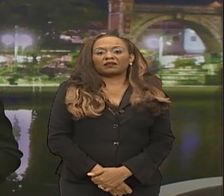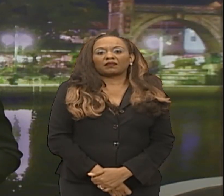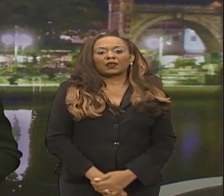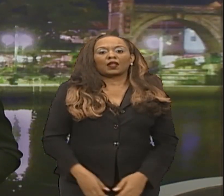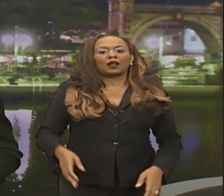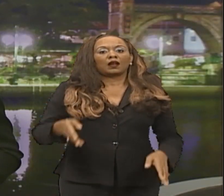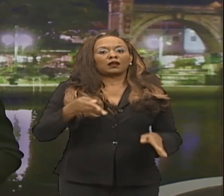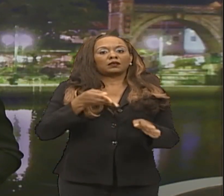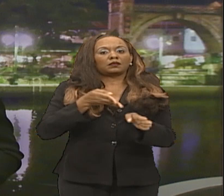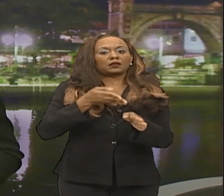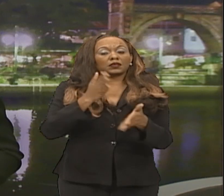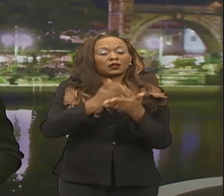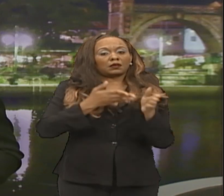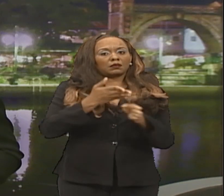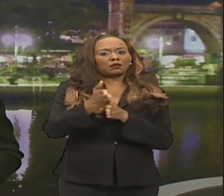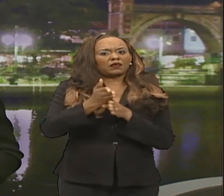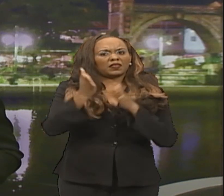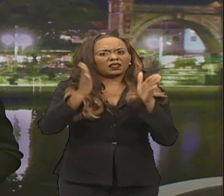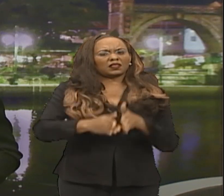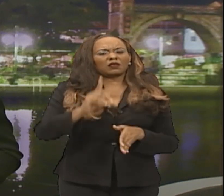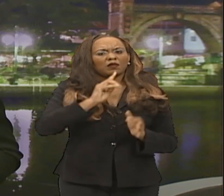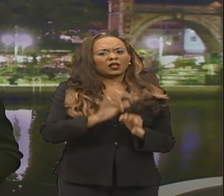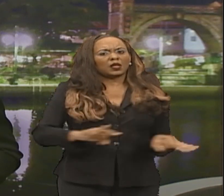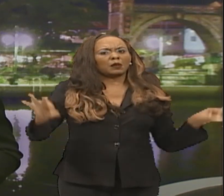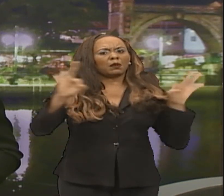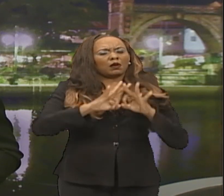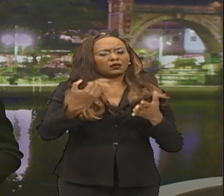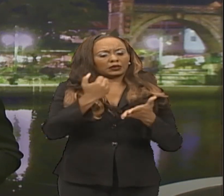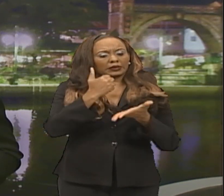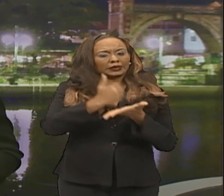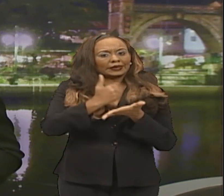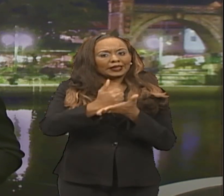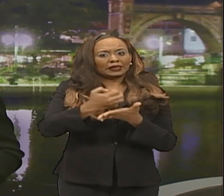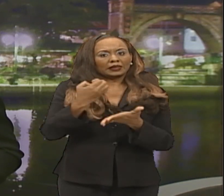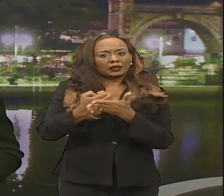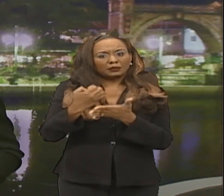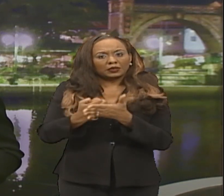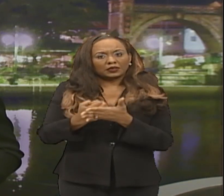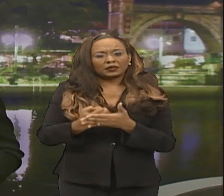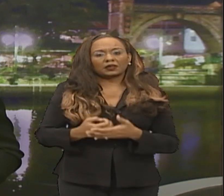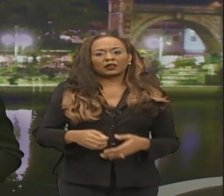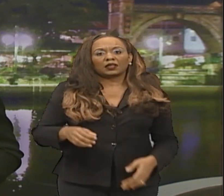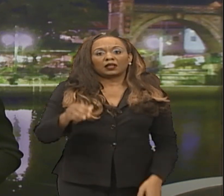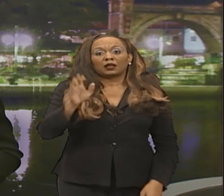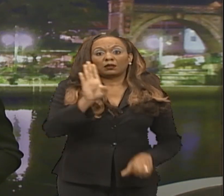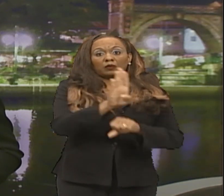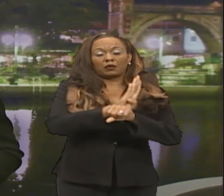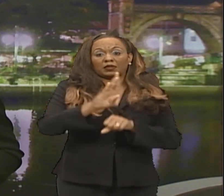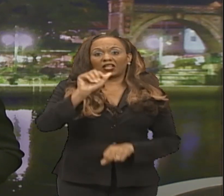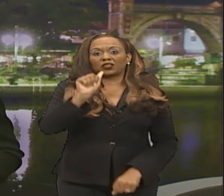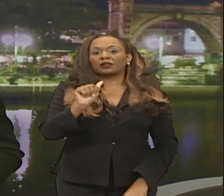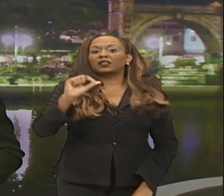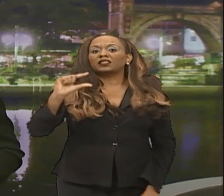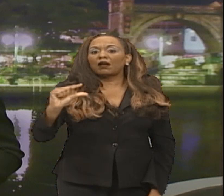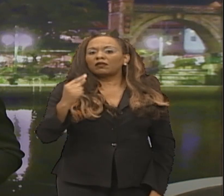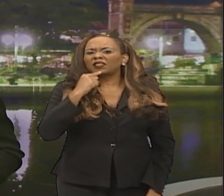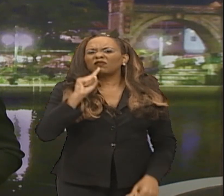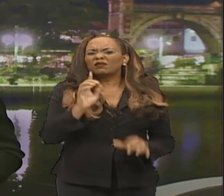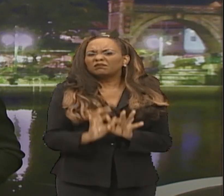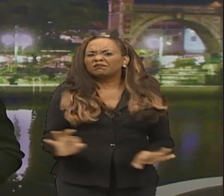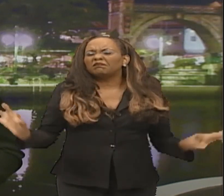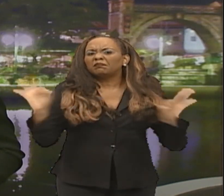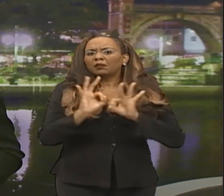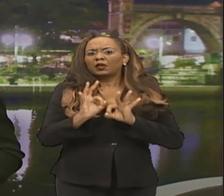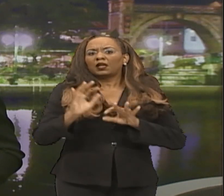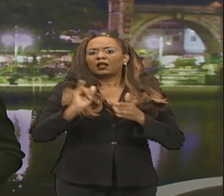Compliance professionals have been heralded as key groups in helping to rebuild Barbados' economy. Attorney General Dale Marshall highlighted their importance at the Caribbean